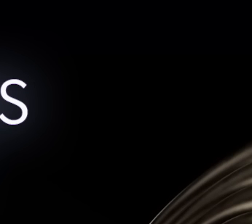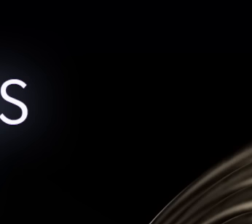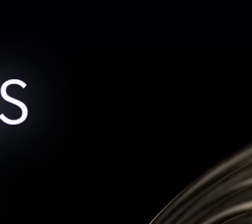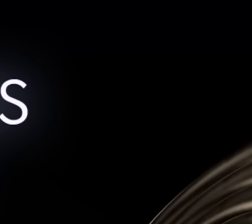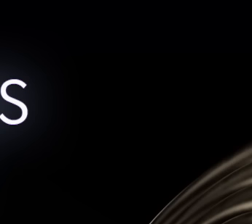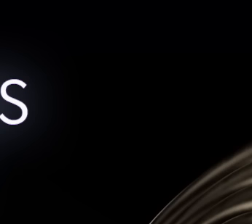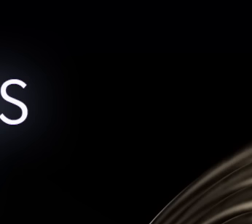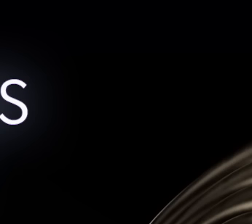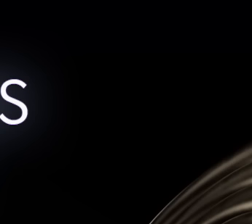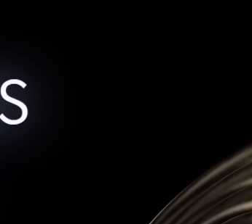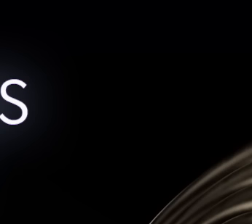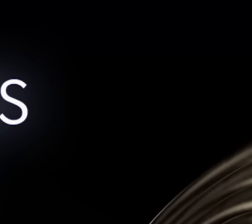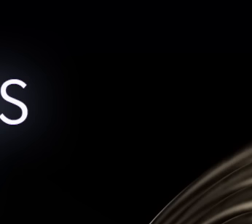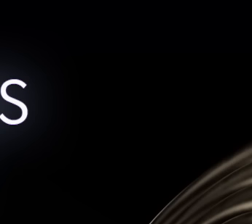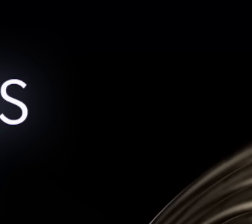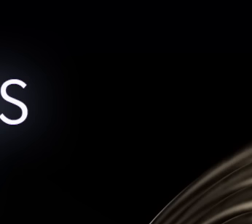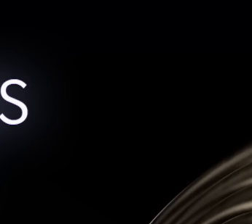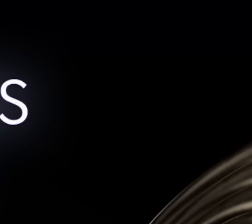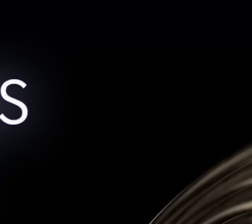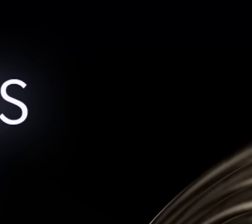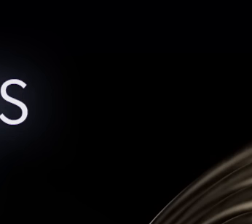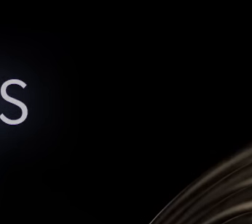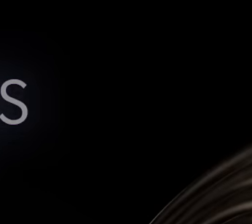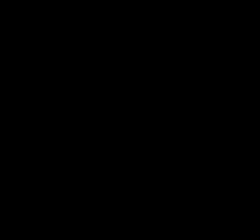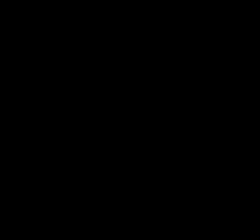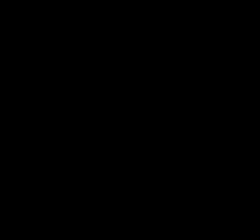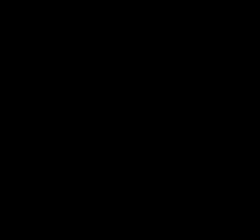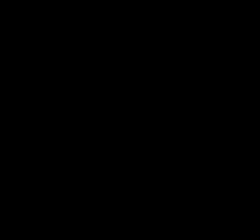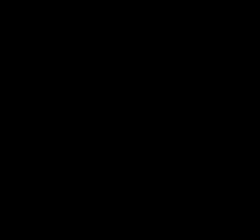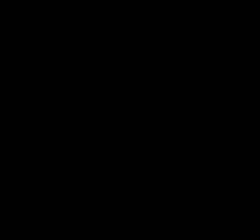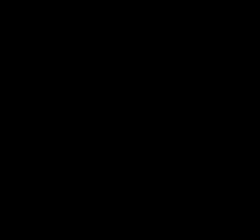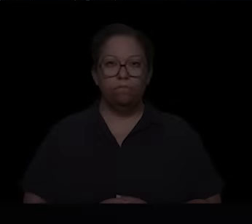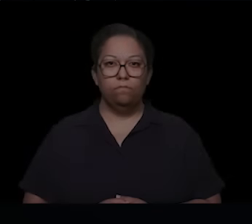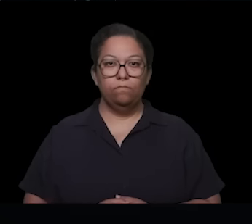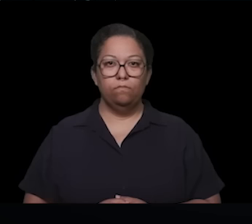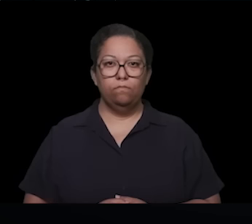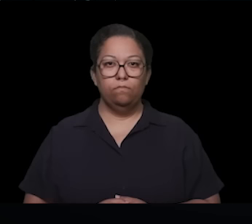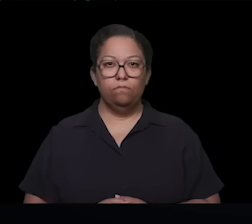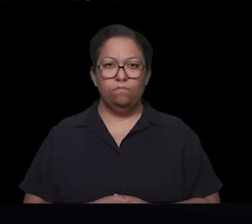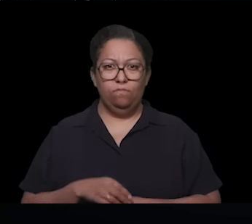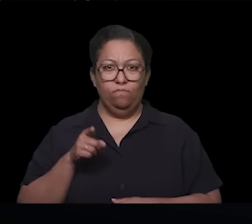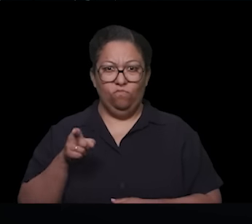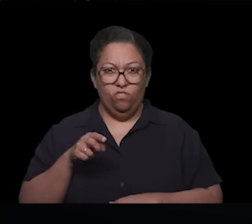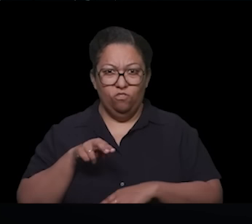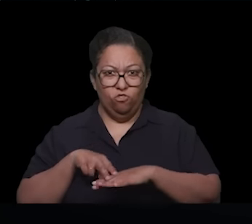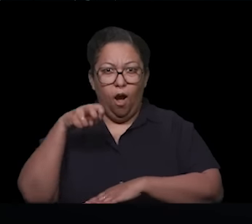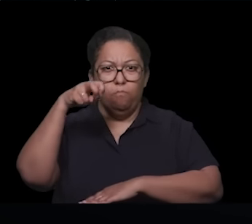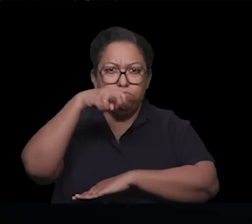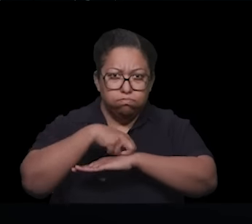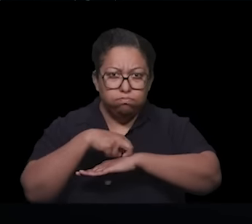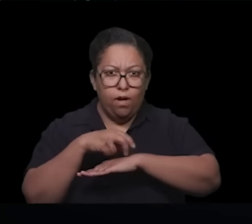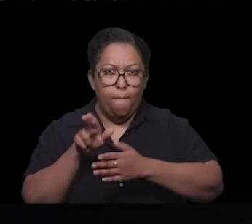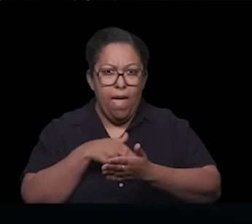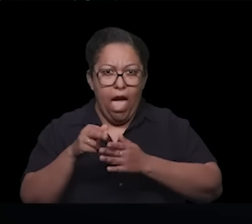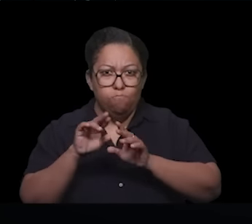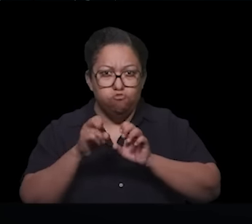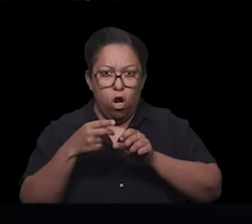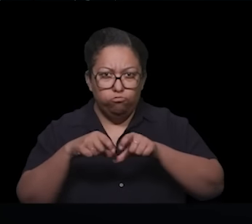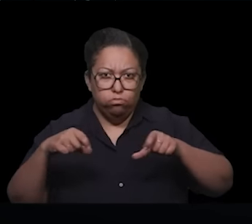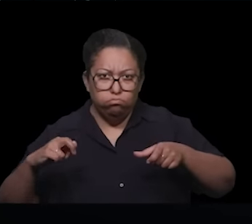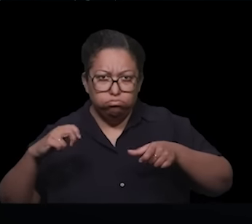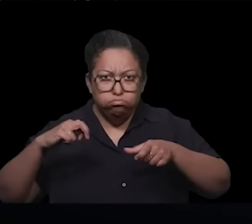by Disney, AD by Descriptive Video Works, AD written by Jeff Heck, voice talent Clement Chow. She jumps onto a paintbrush that